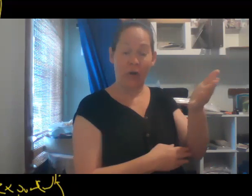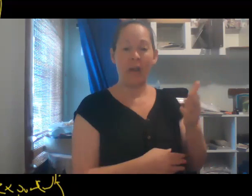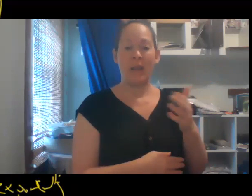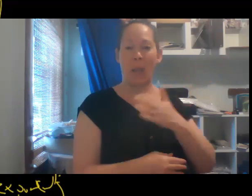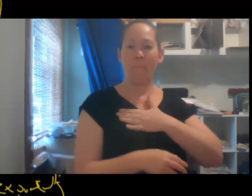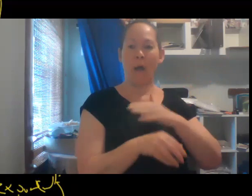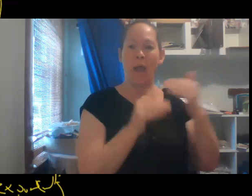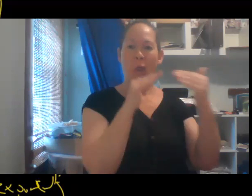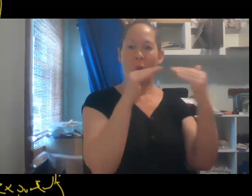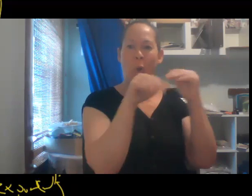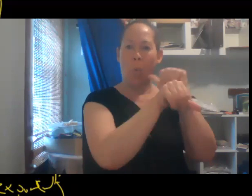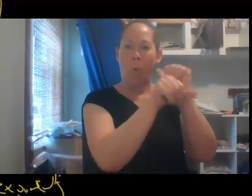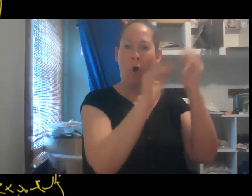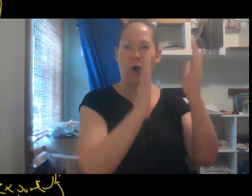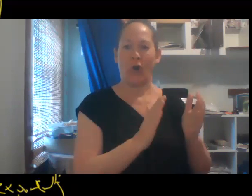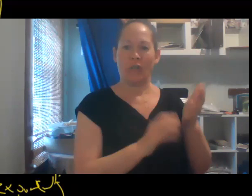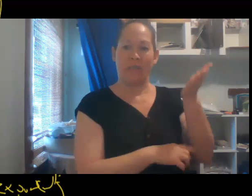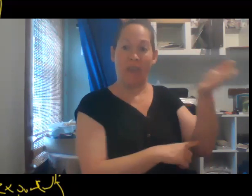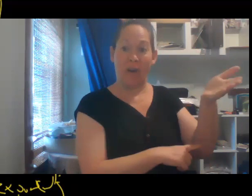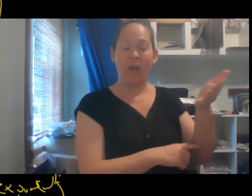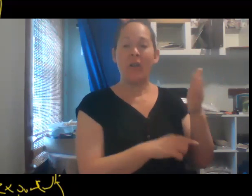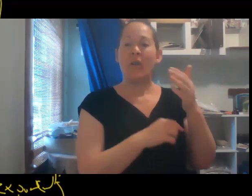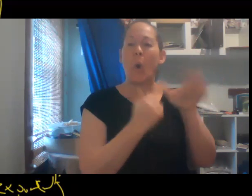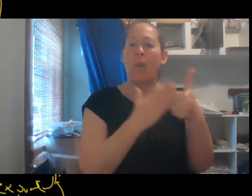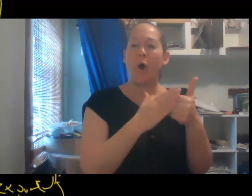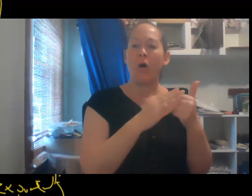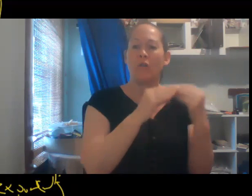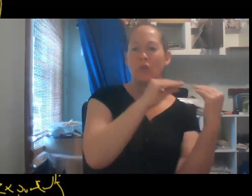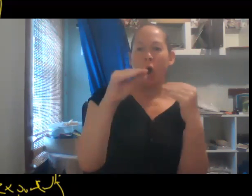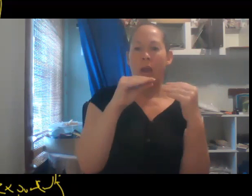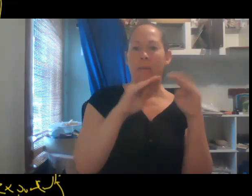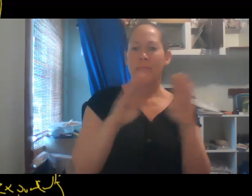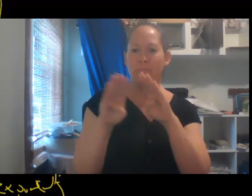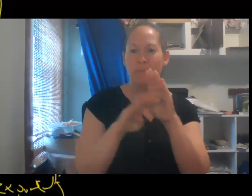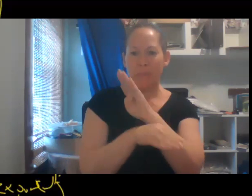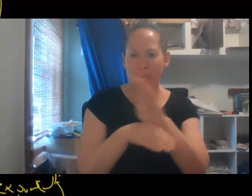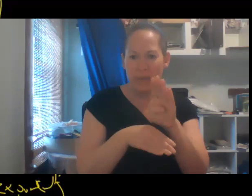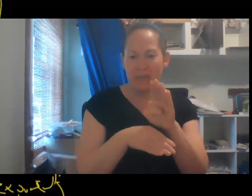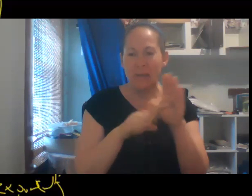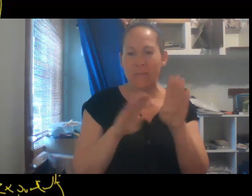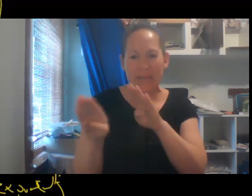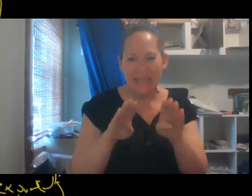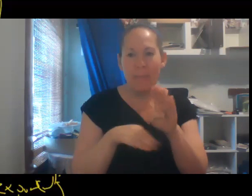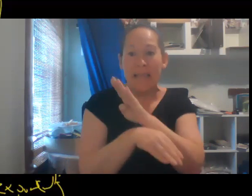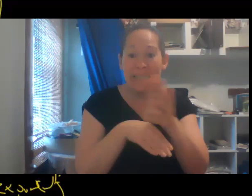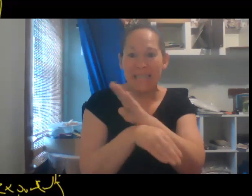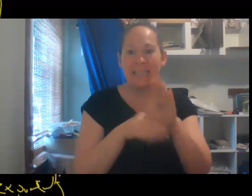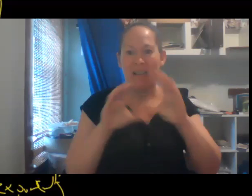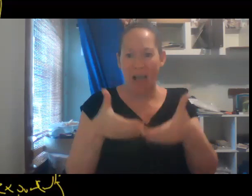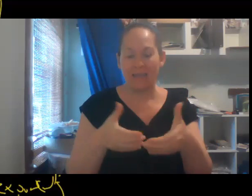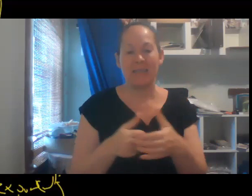they taught was business people and people in the biological sciences, specifically